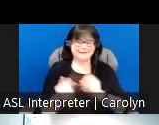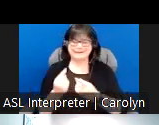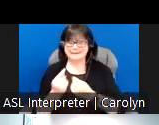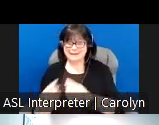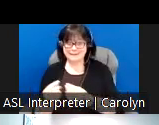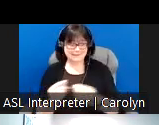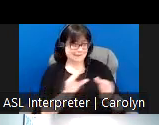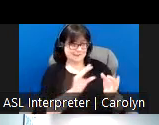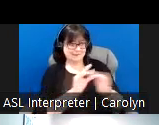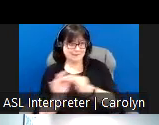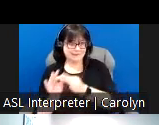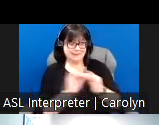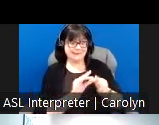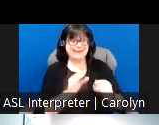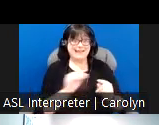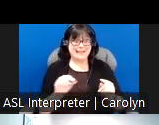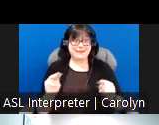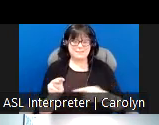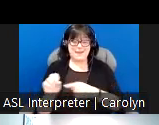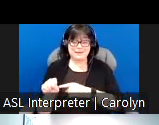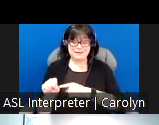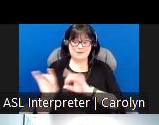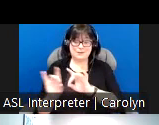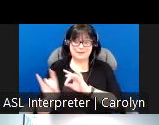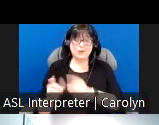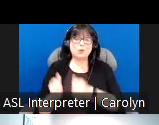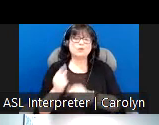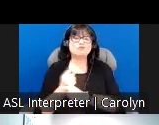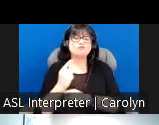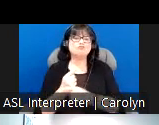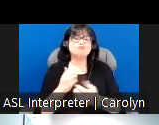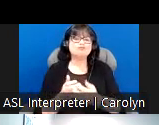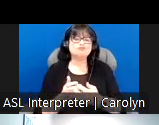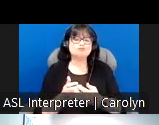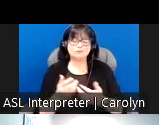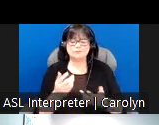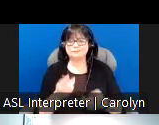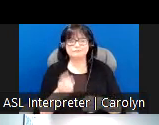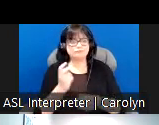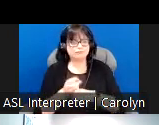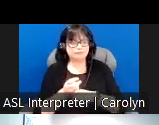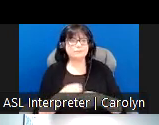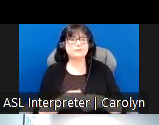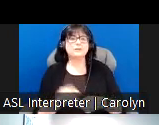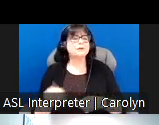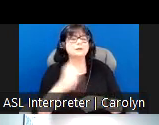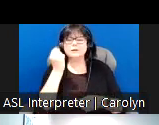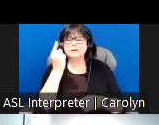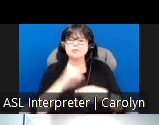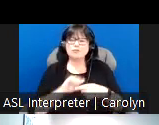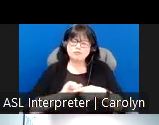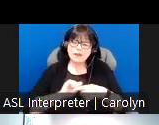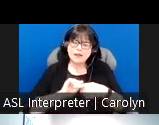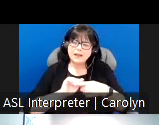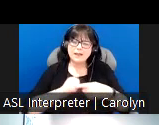of milestones. Some think that every skill needs to be demonstrated. But with ongoing training and practice, it becomes